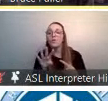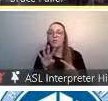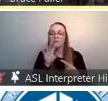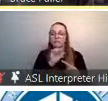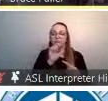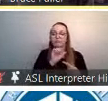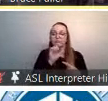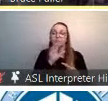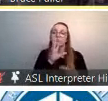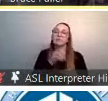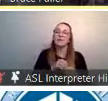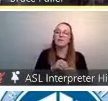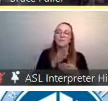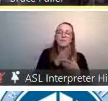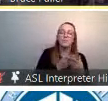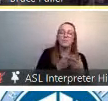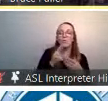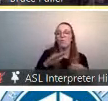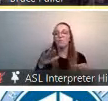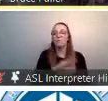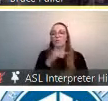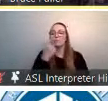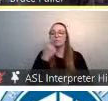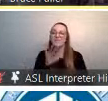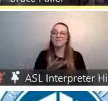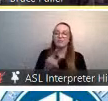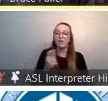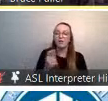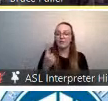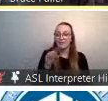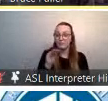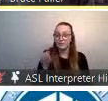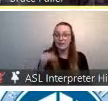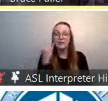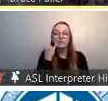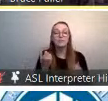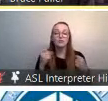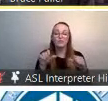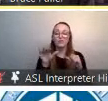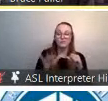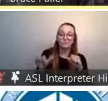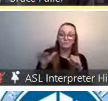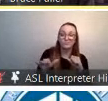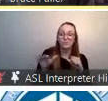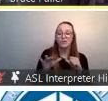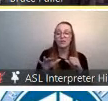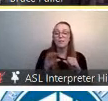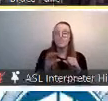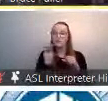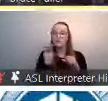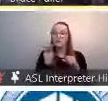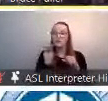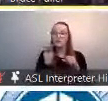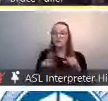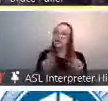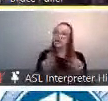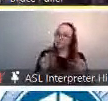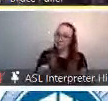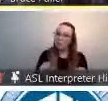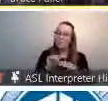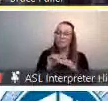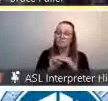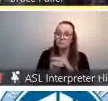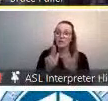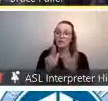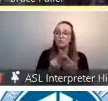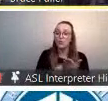about 11%. If you try to approximate percent of 3 and 4s who are eligible to enroll, and you look at